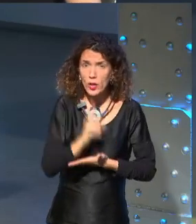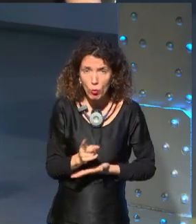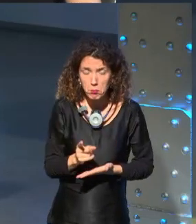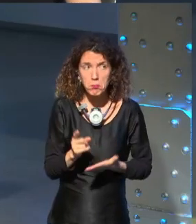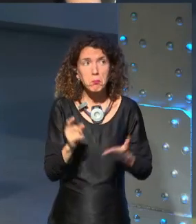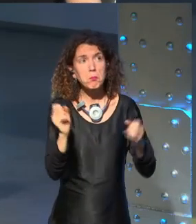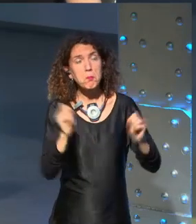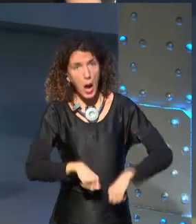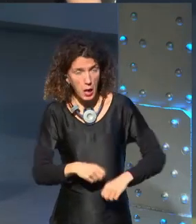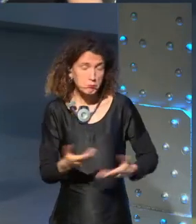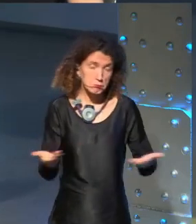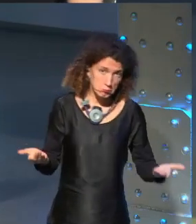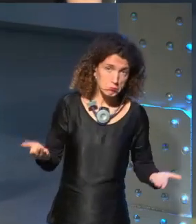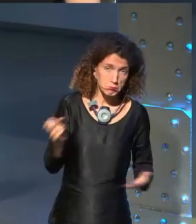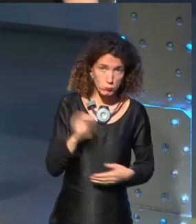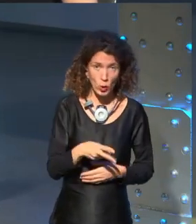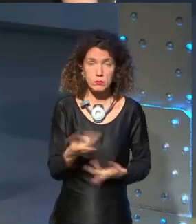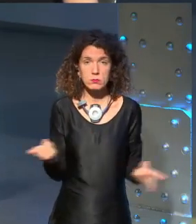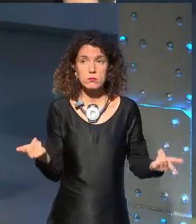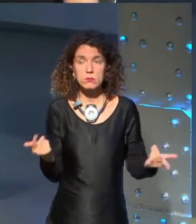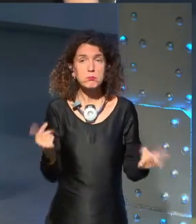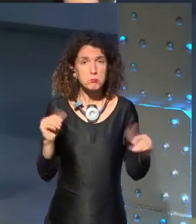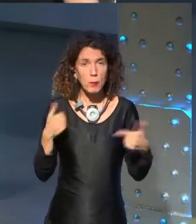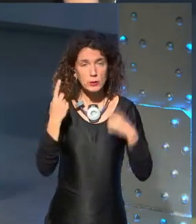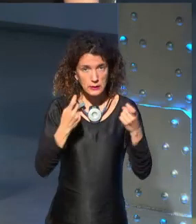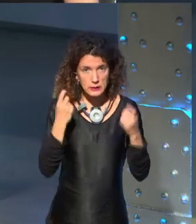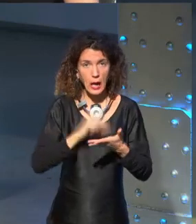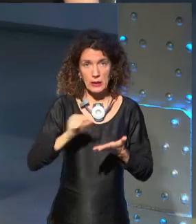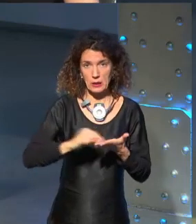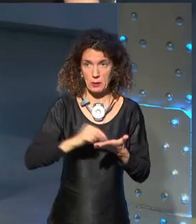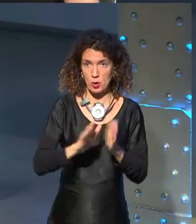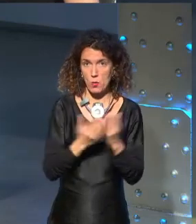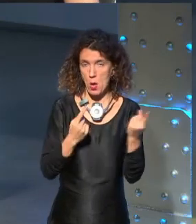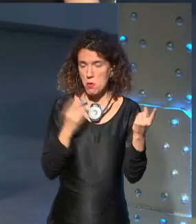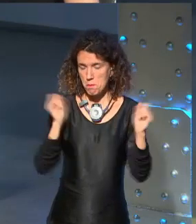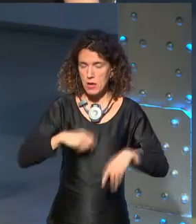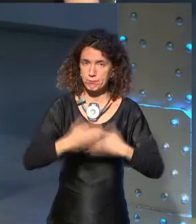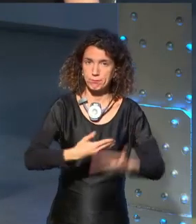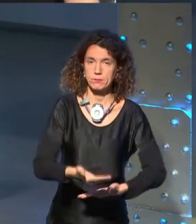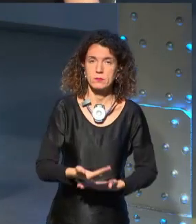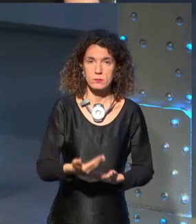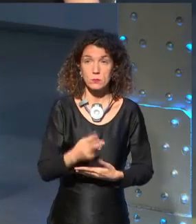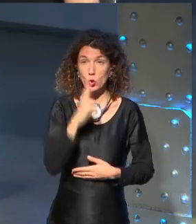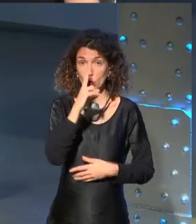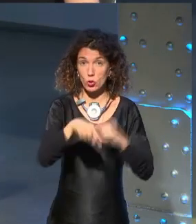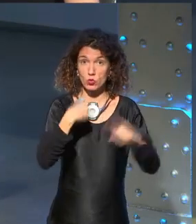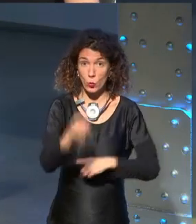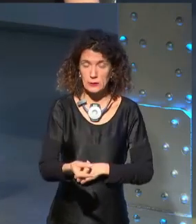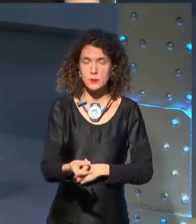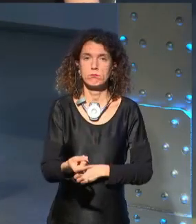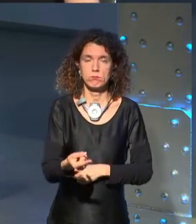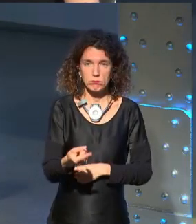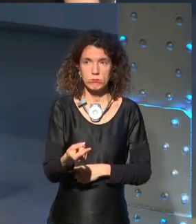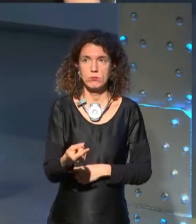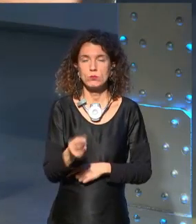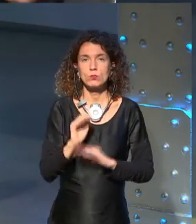okay, so I decided maybe I would try to write one. And 2 years later, I came back